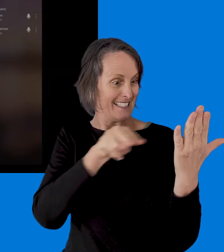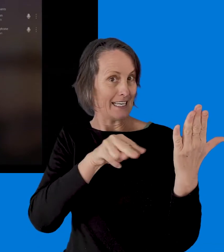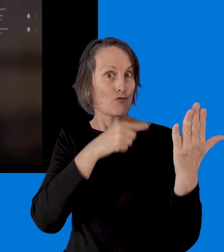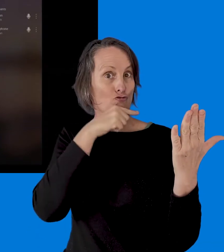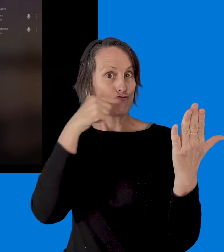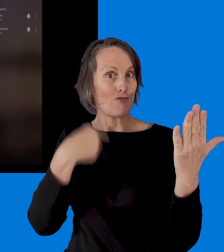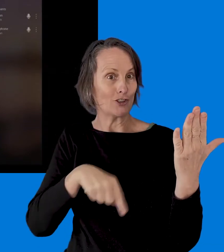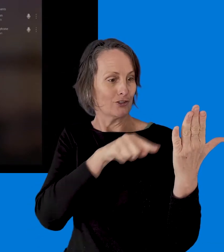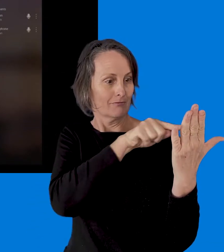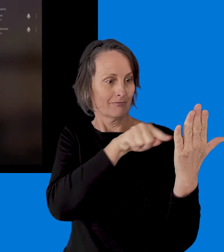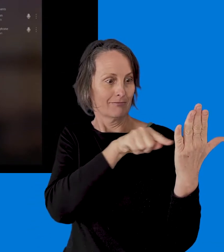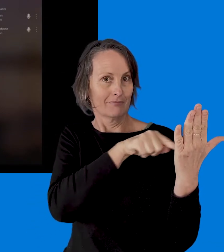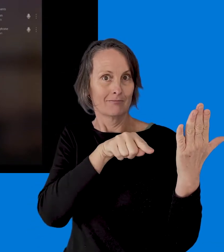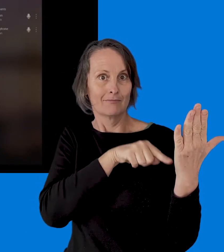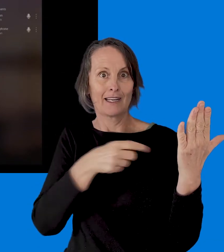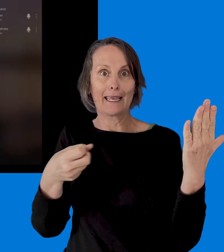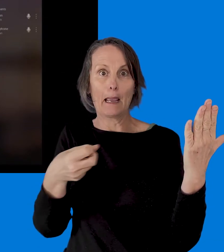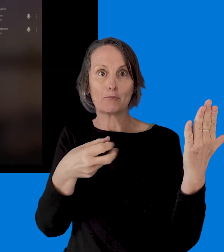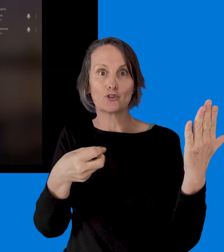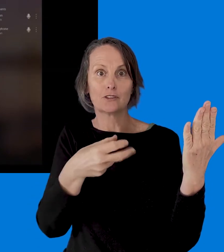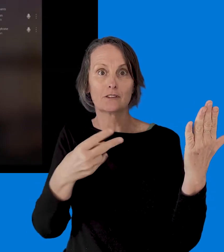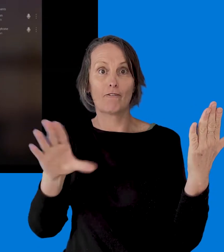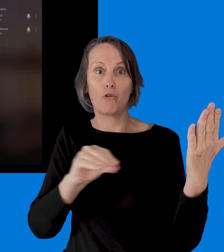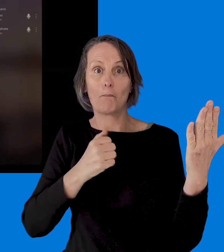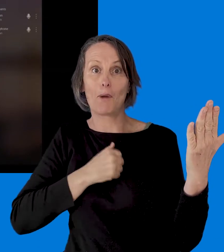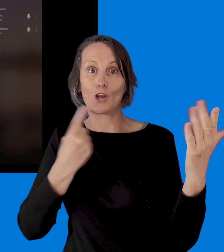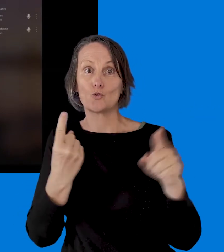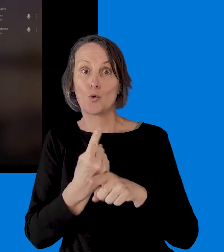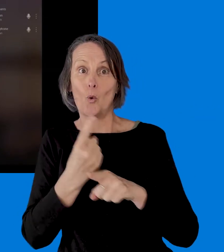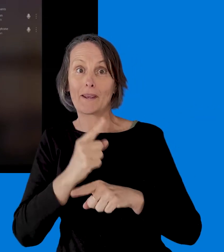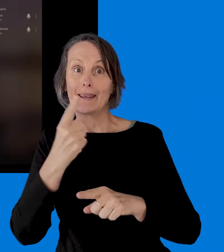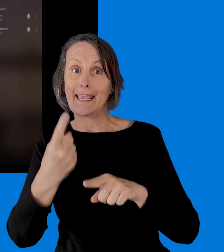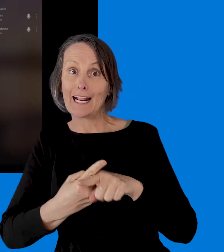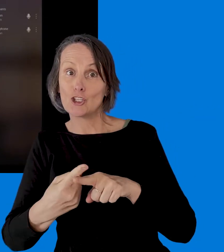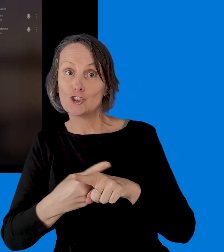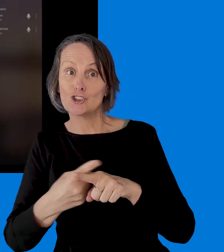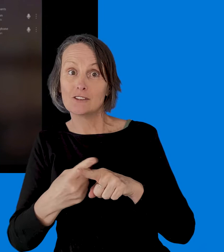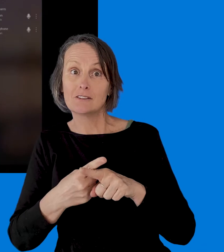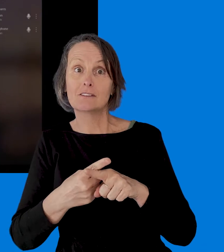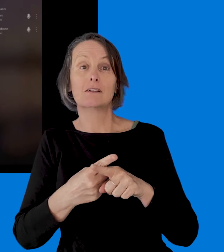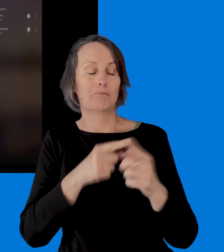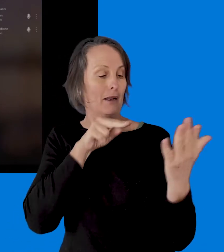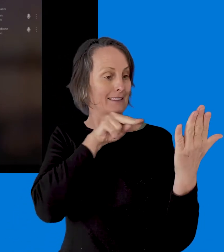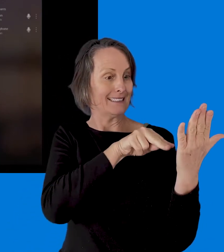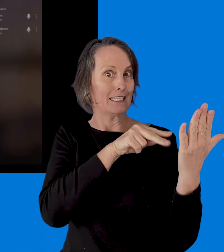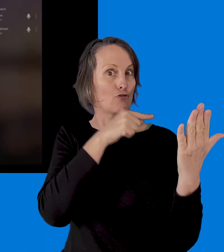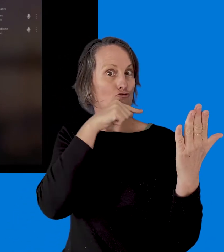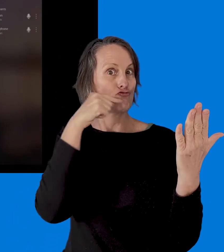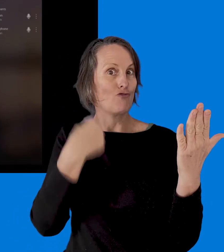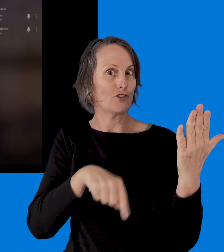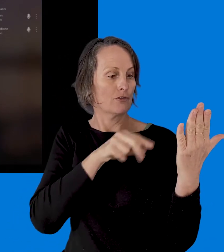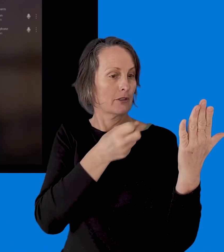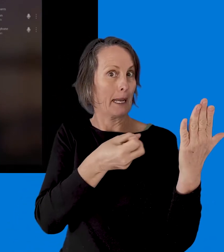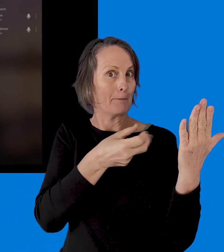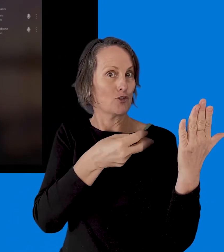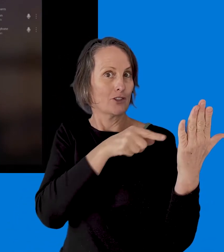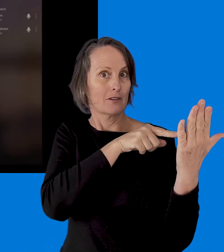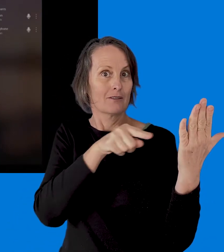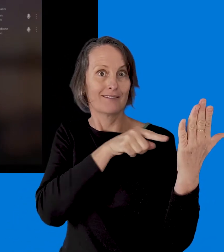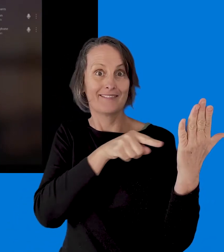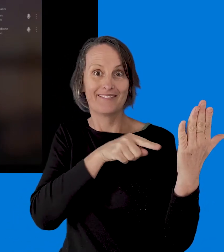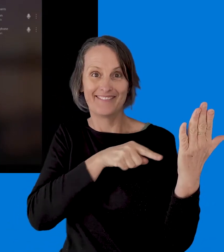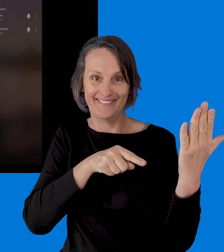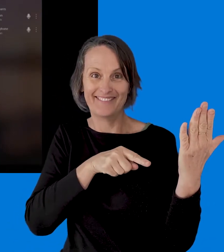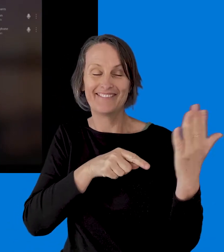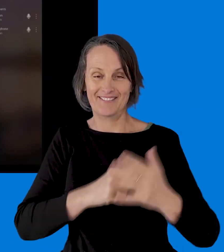seeing captions of what's being talked about in a different language. So maybe I'm a Russian speaker and I